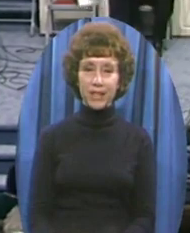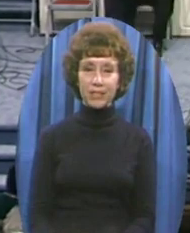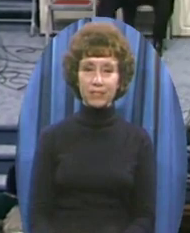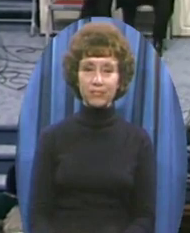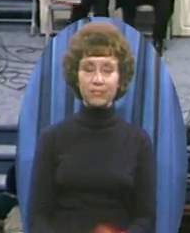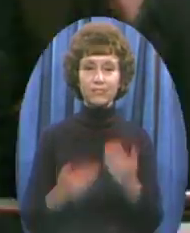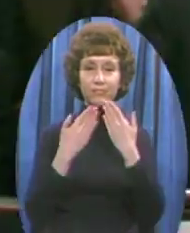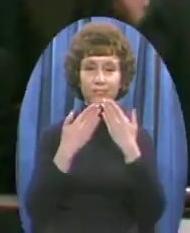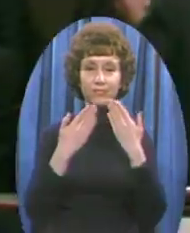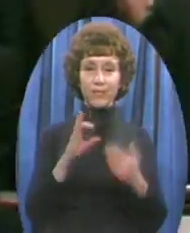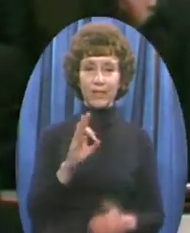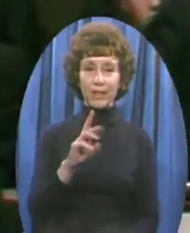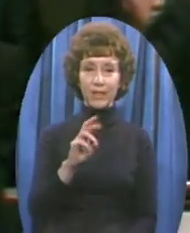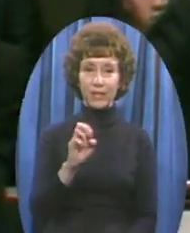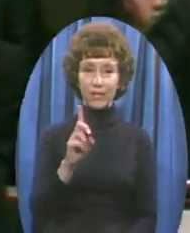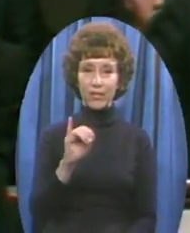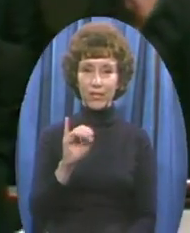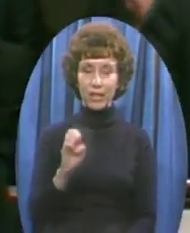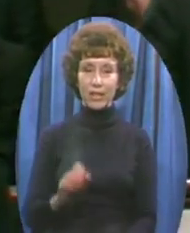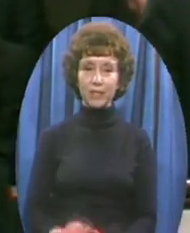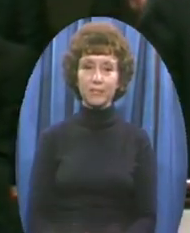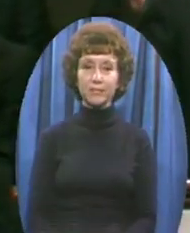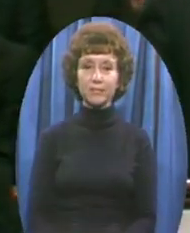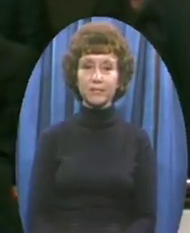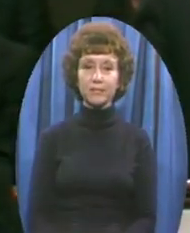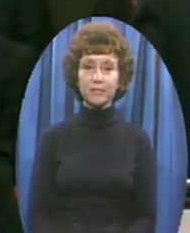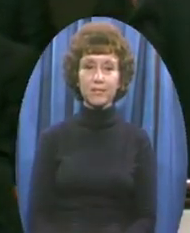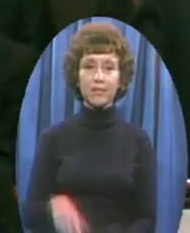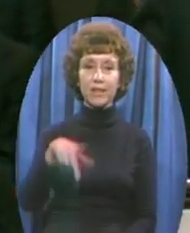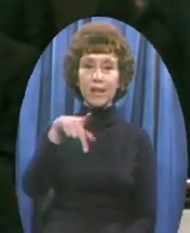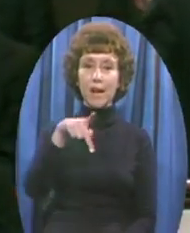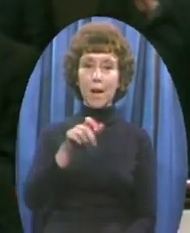Thank you, Freddie. The Apostle Paul